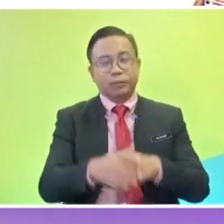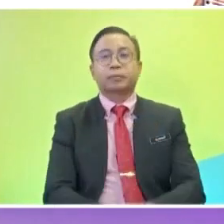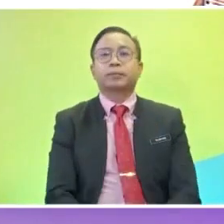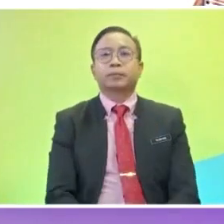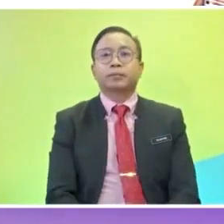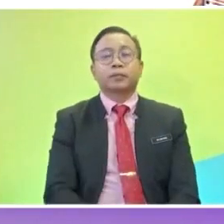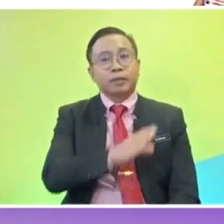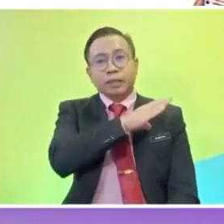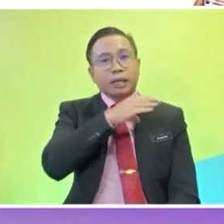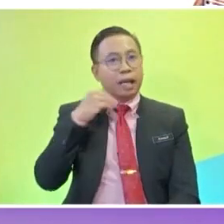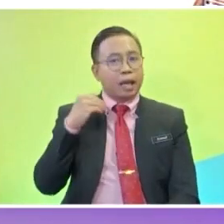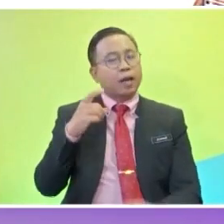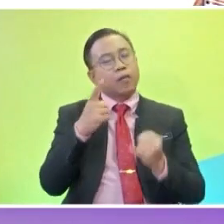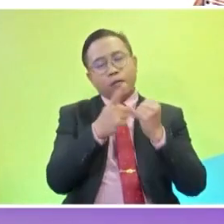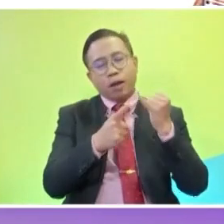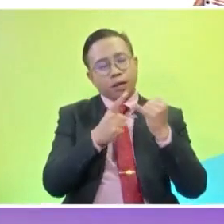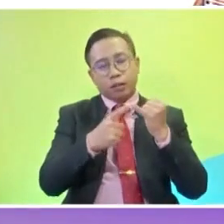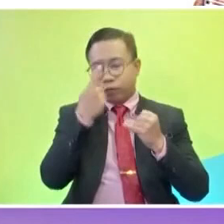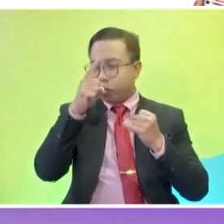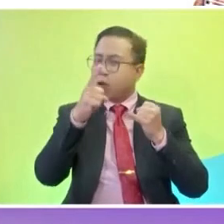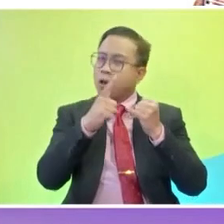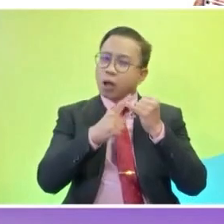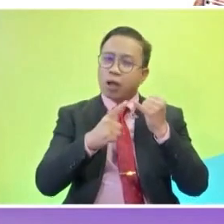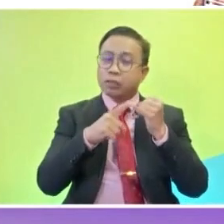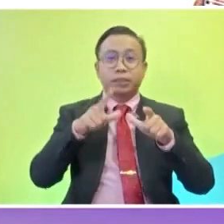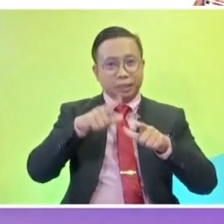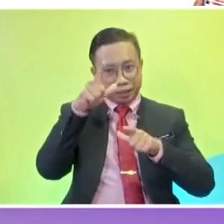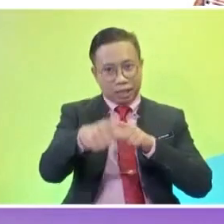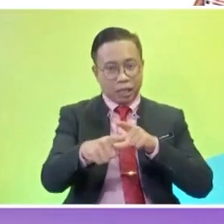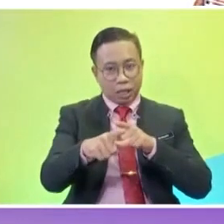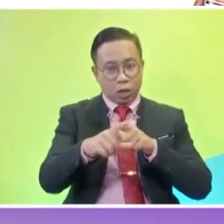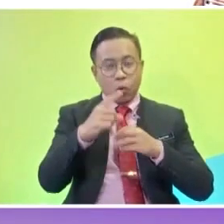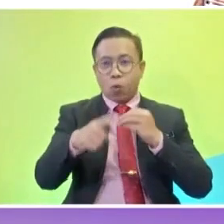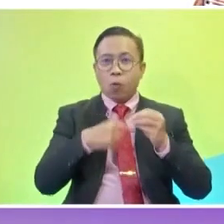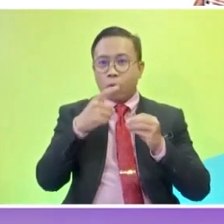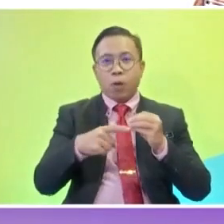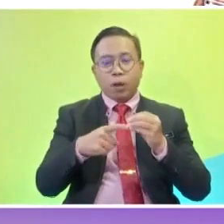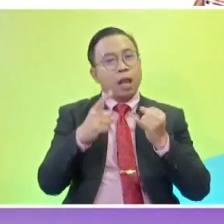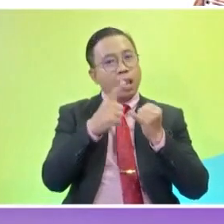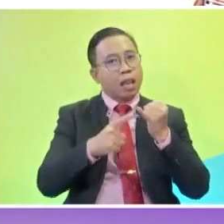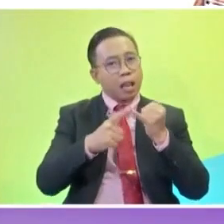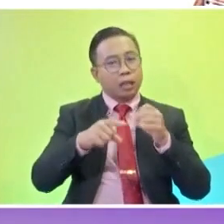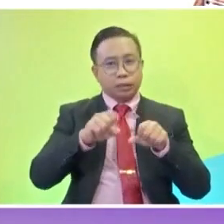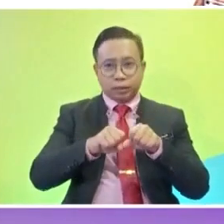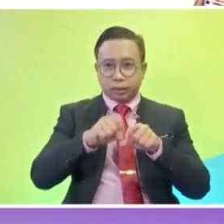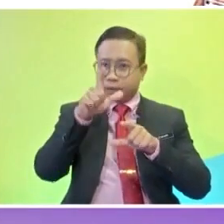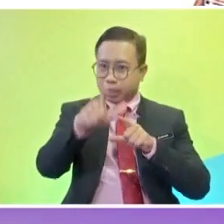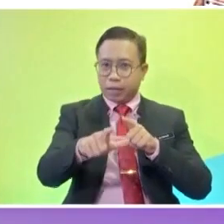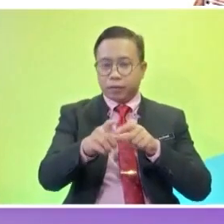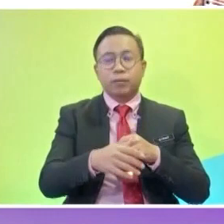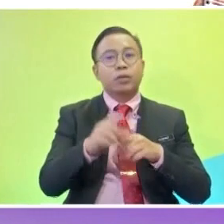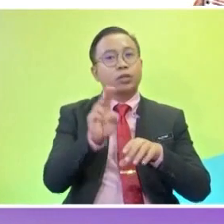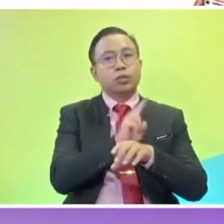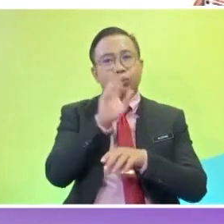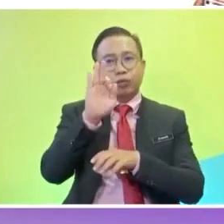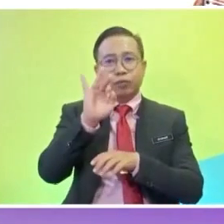first. And finally is used for the last step when we do something. That's the last step. So we use the word finally